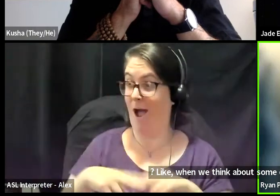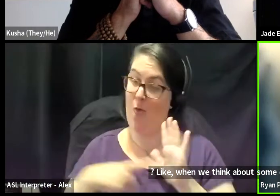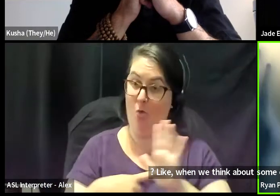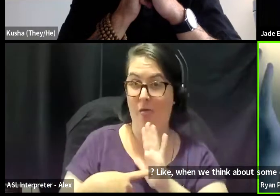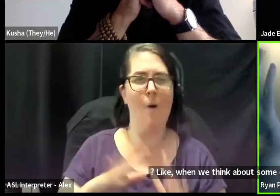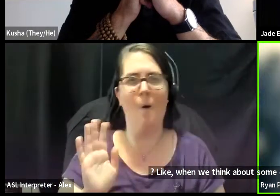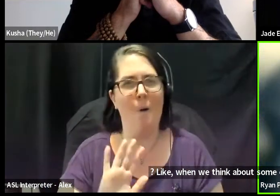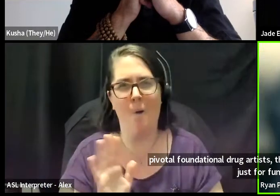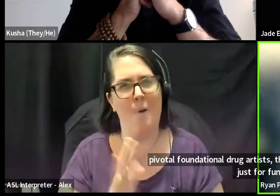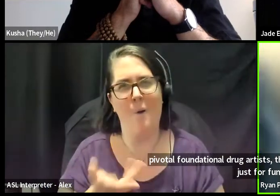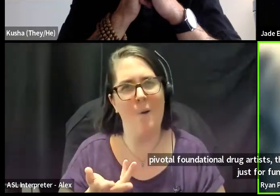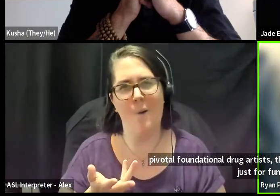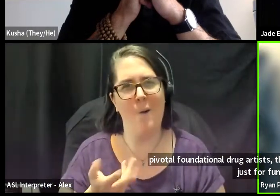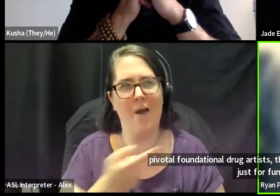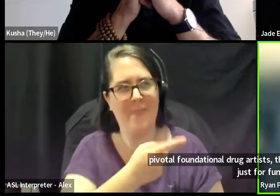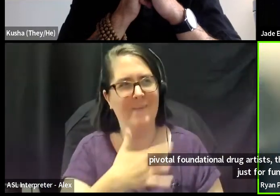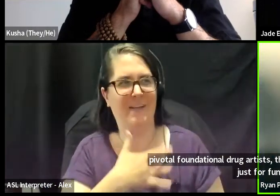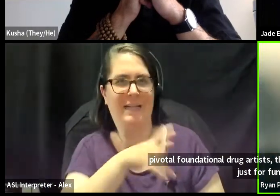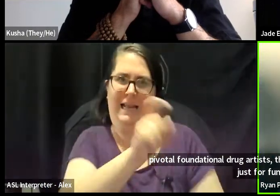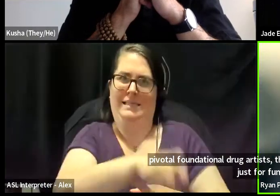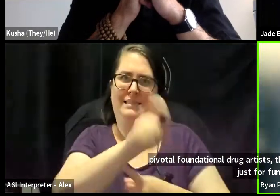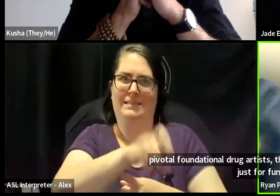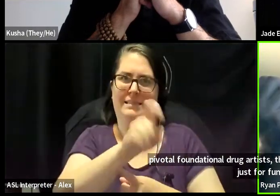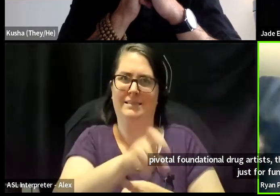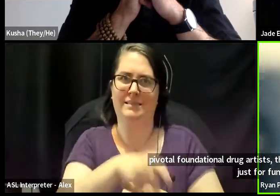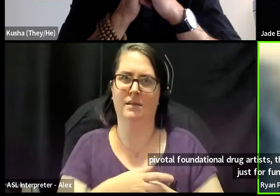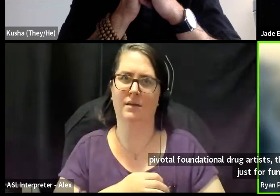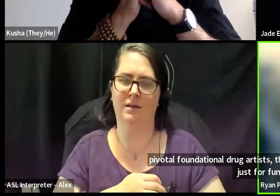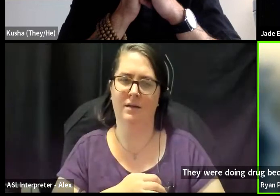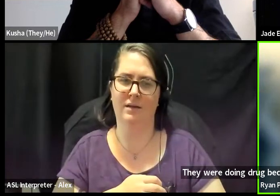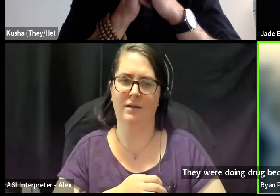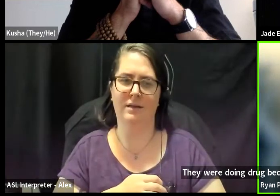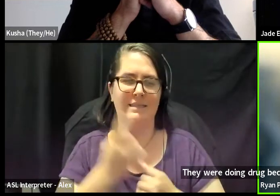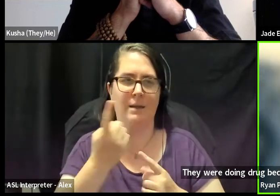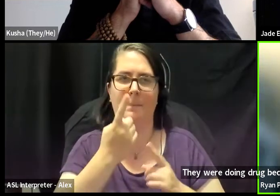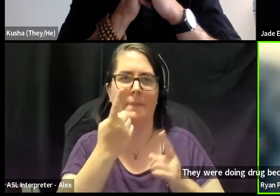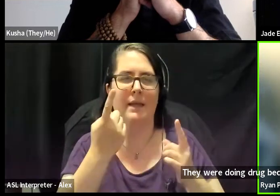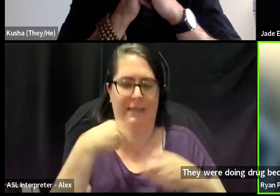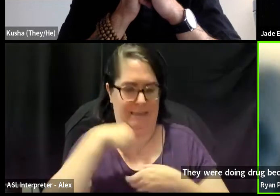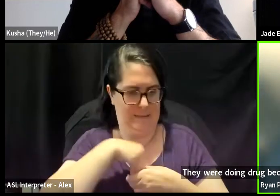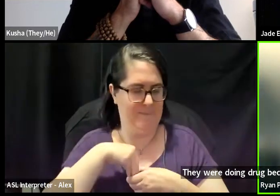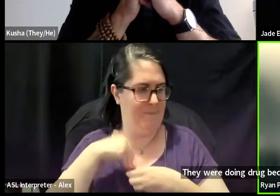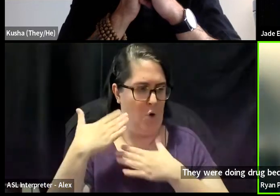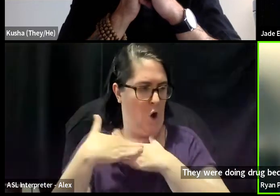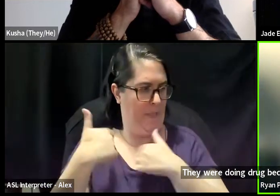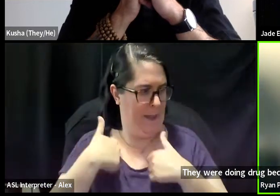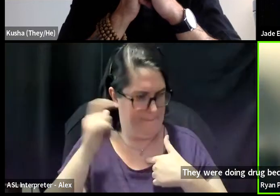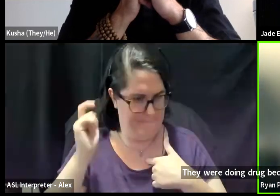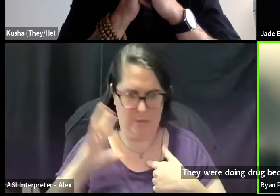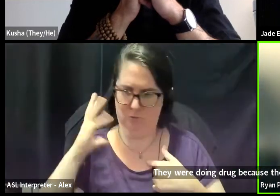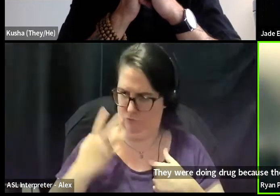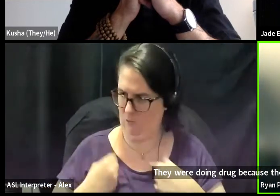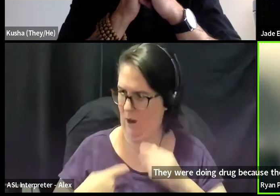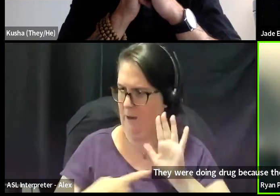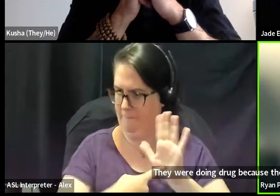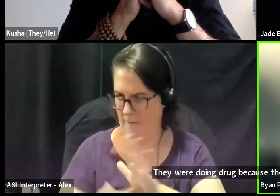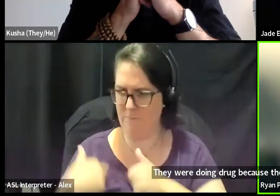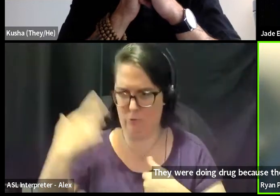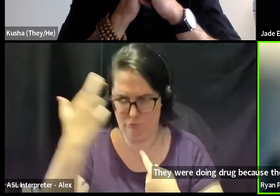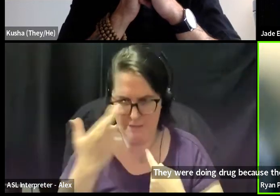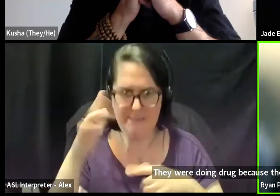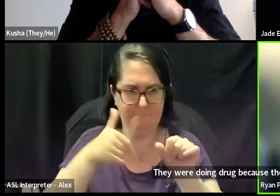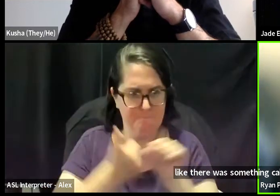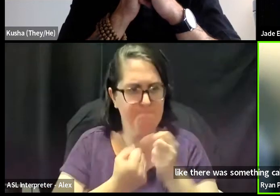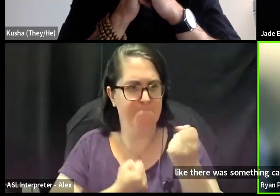drag because they felt necessity, right? Like there was something calling them to do drag, or, I think,